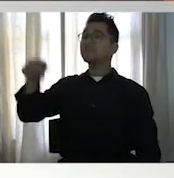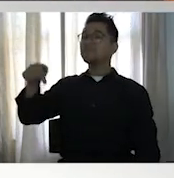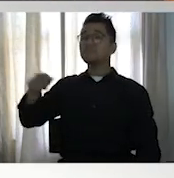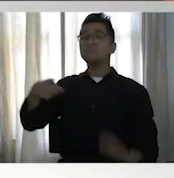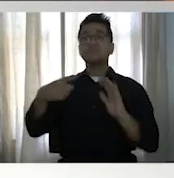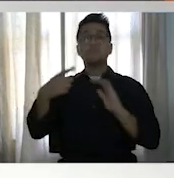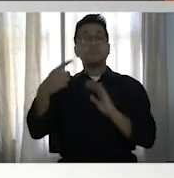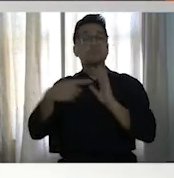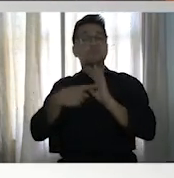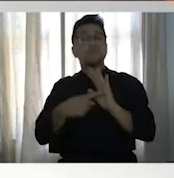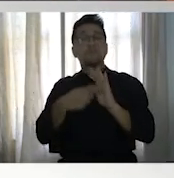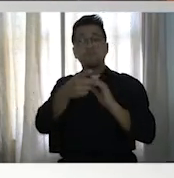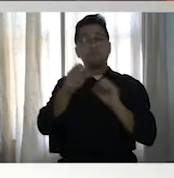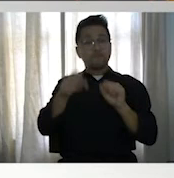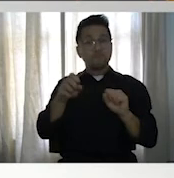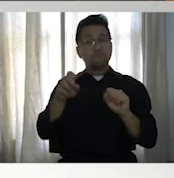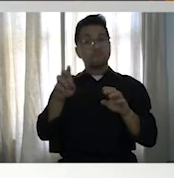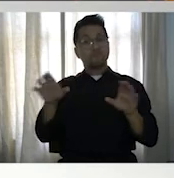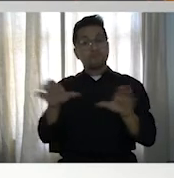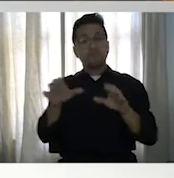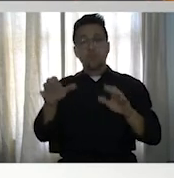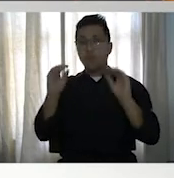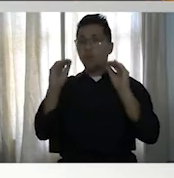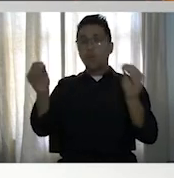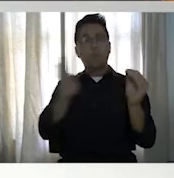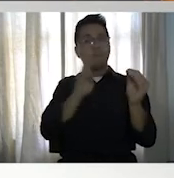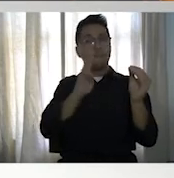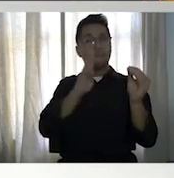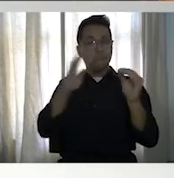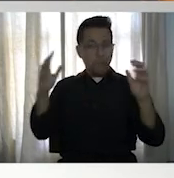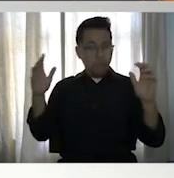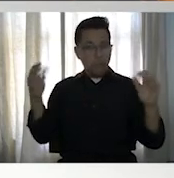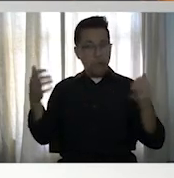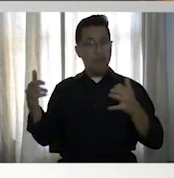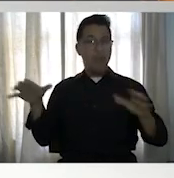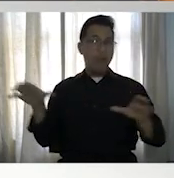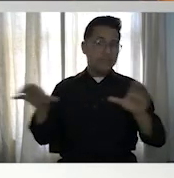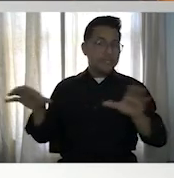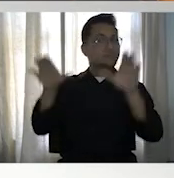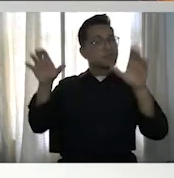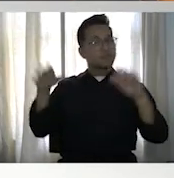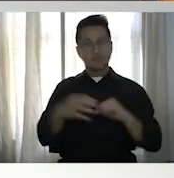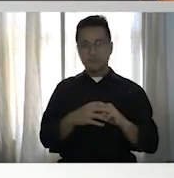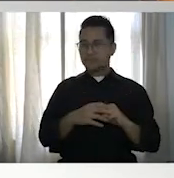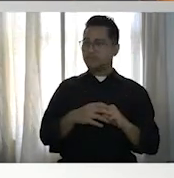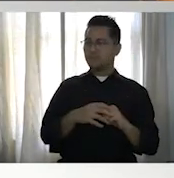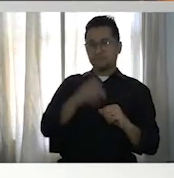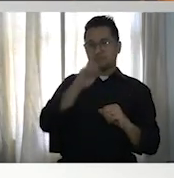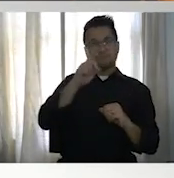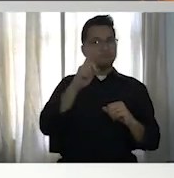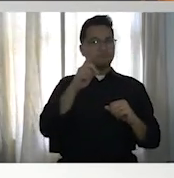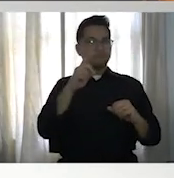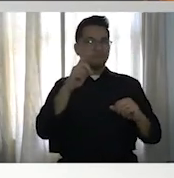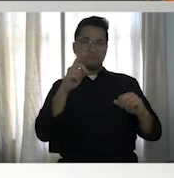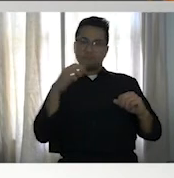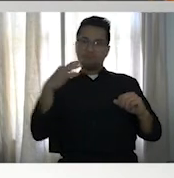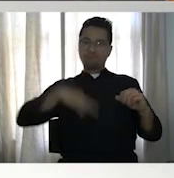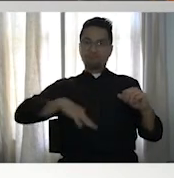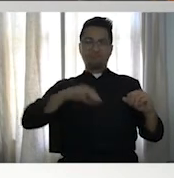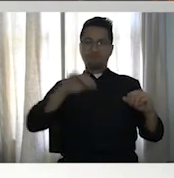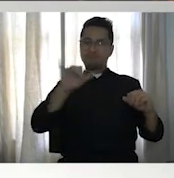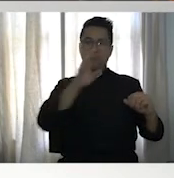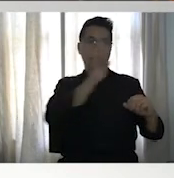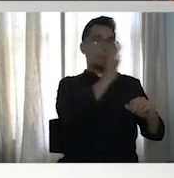to show you that you can do nonverbal activities, which are just as, I'm sorry, as valuable as verbal.